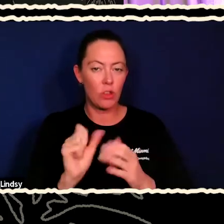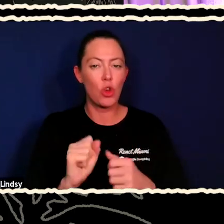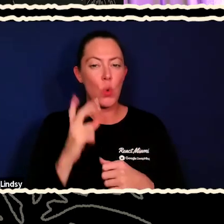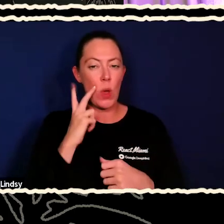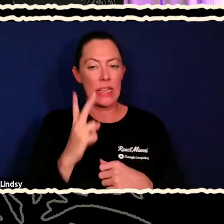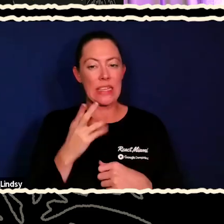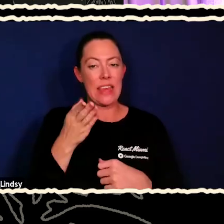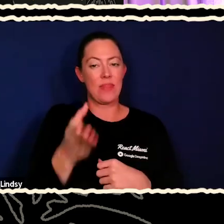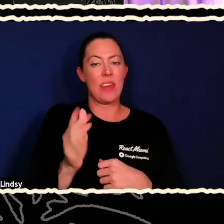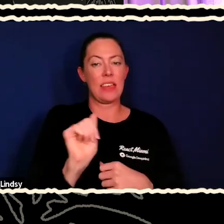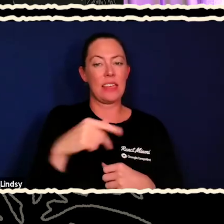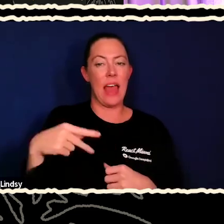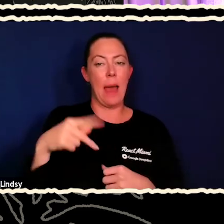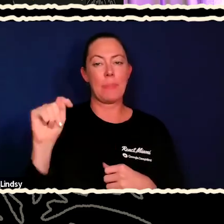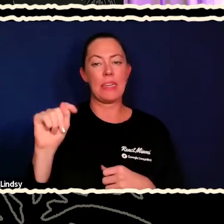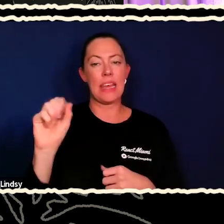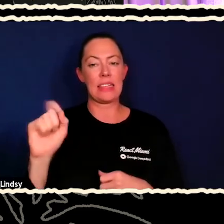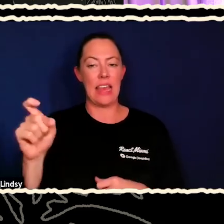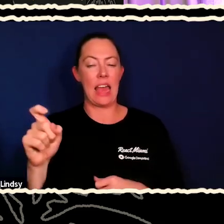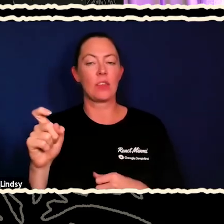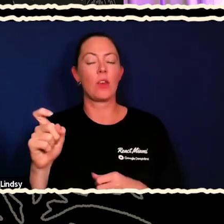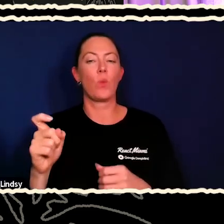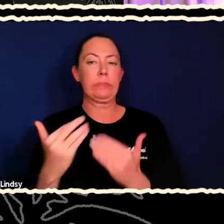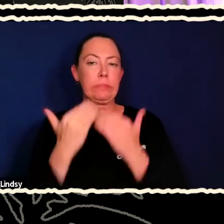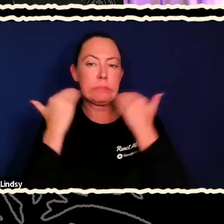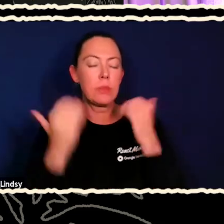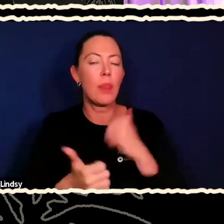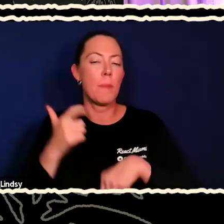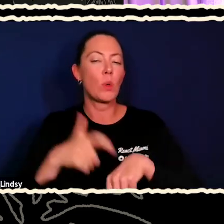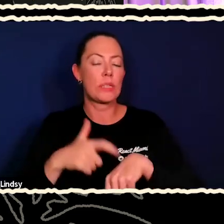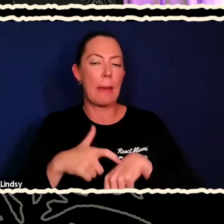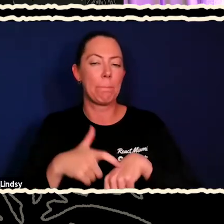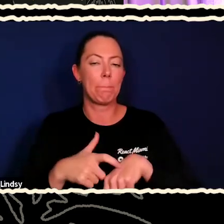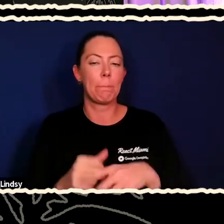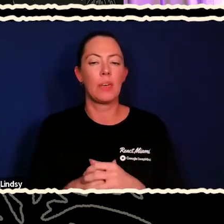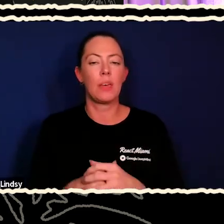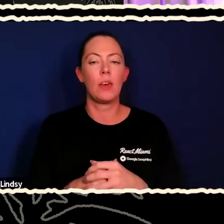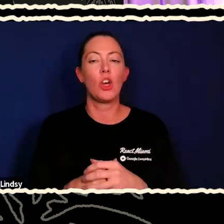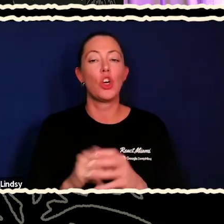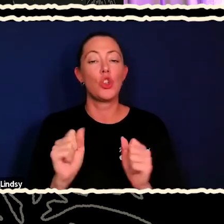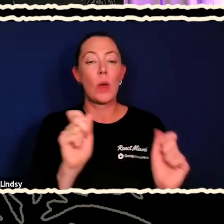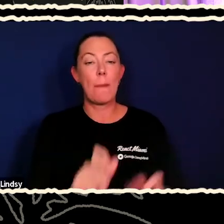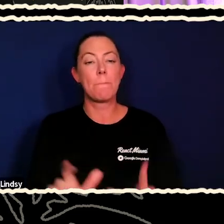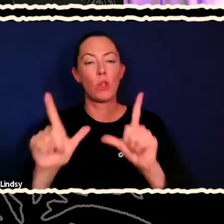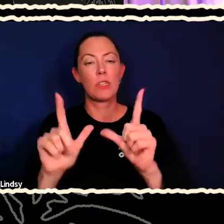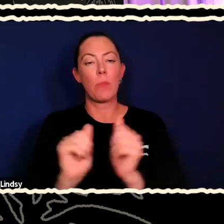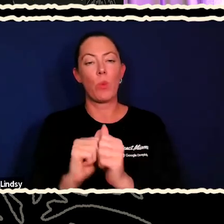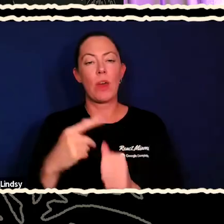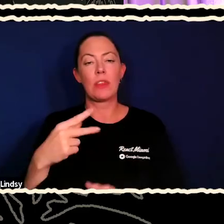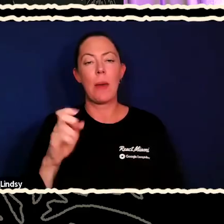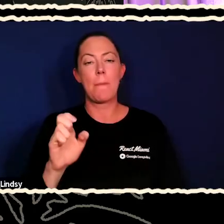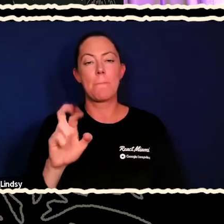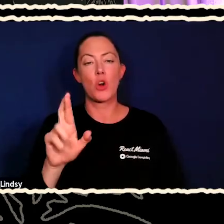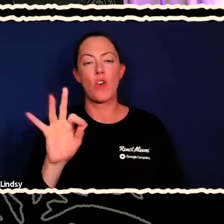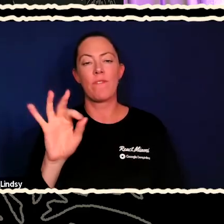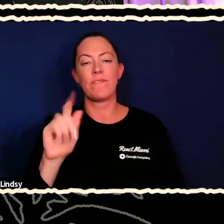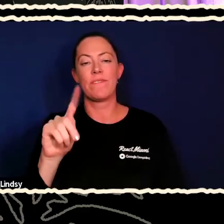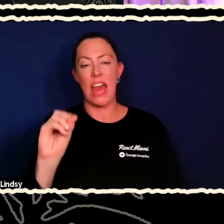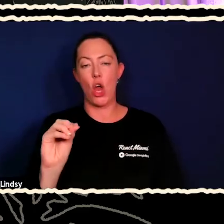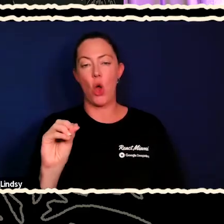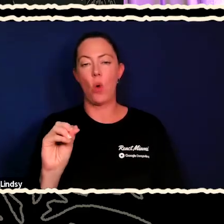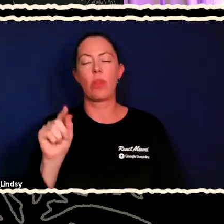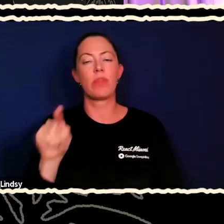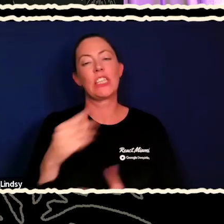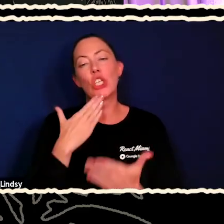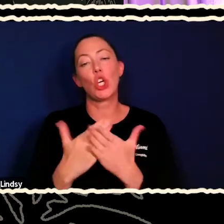took the most time to type check in the Excalidraw code base. You can pull this up into the Perfetto module. Perfetto is a well-known tool for this. And